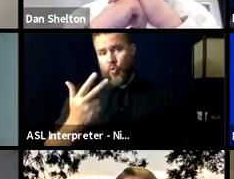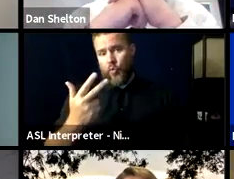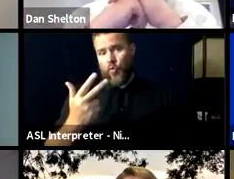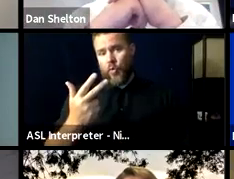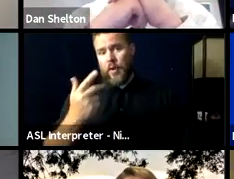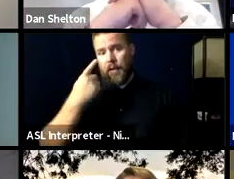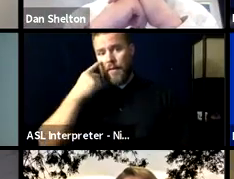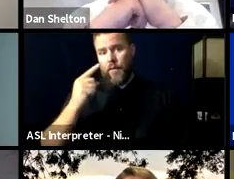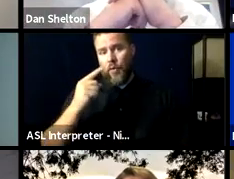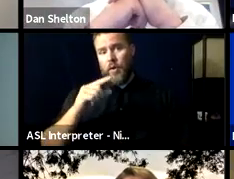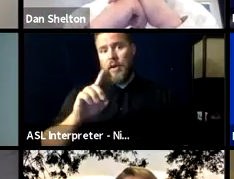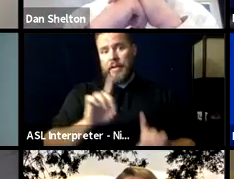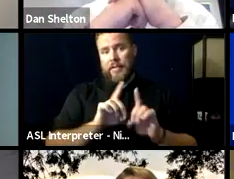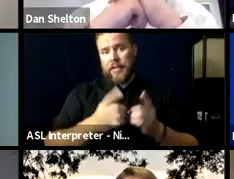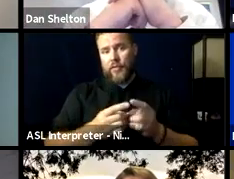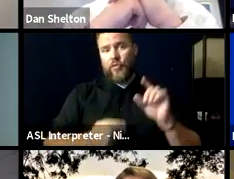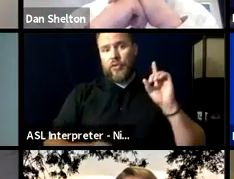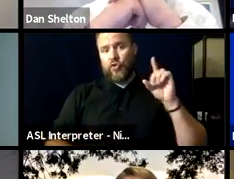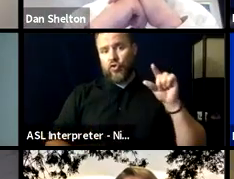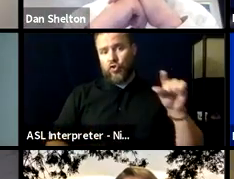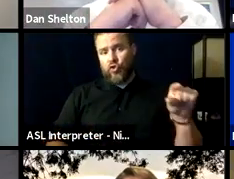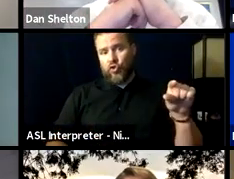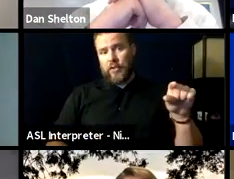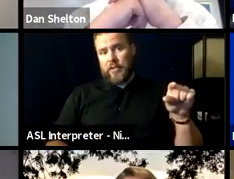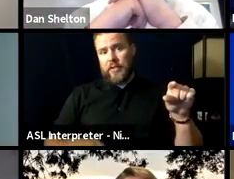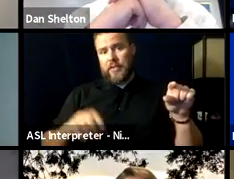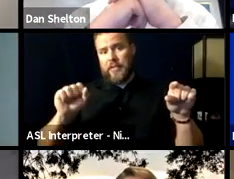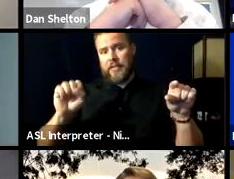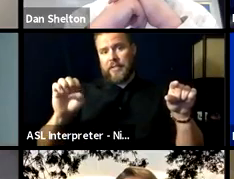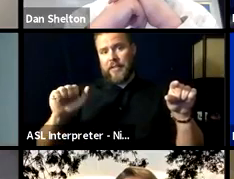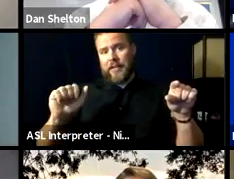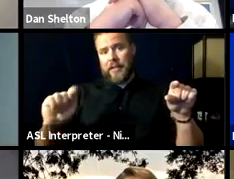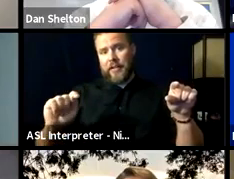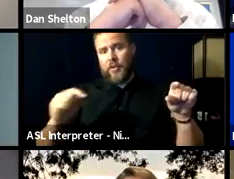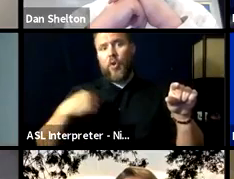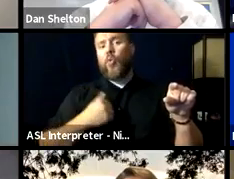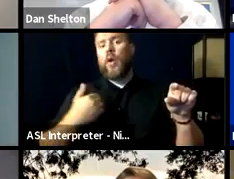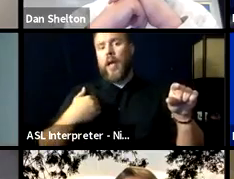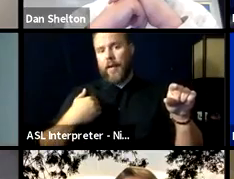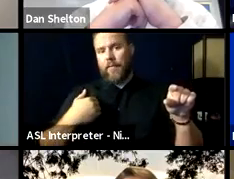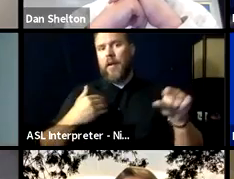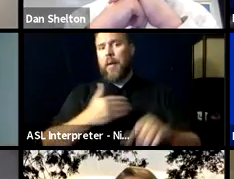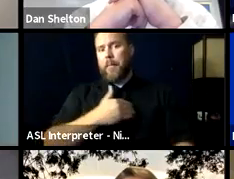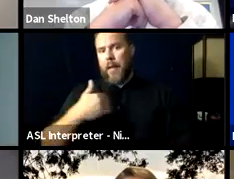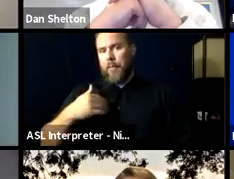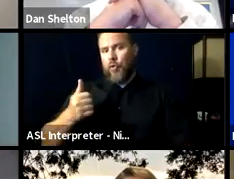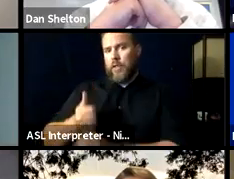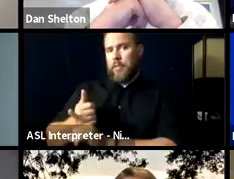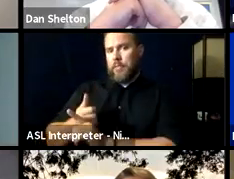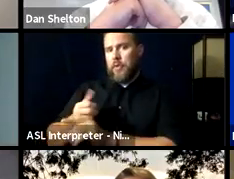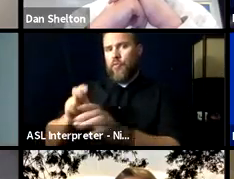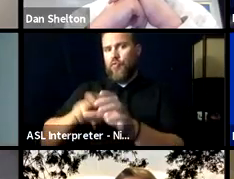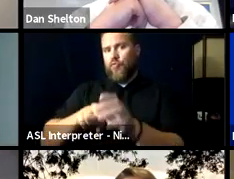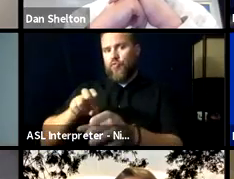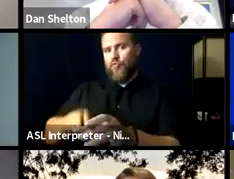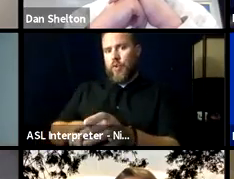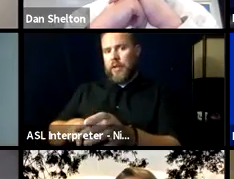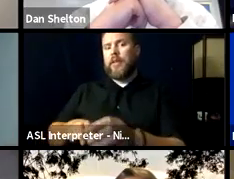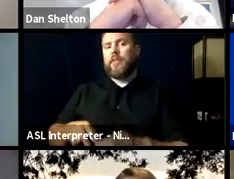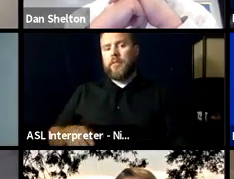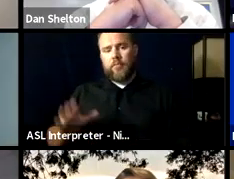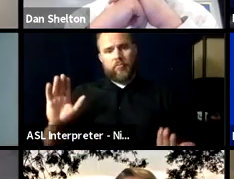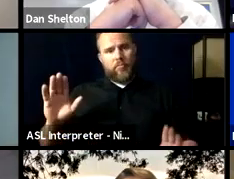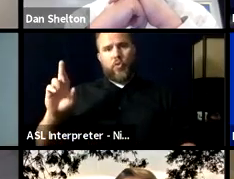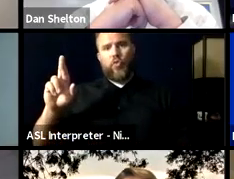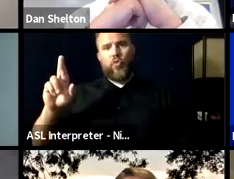District G seat. This was a vacancy that was caused by a board member's resignation. This person, with the board's approval, would